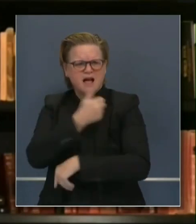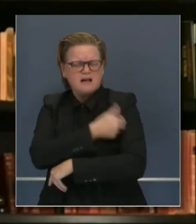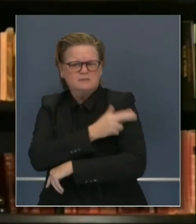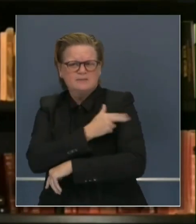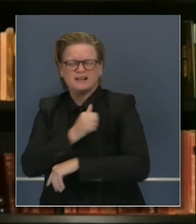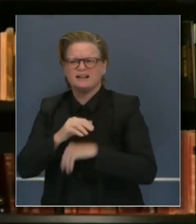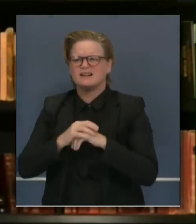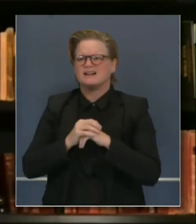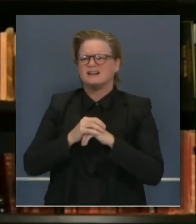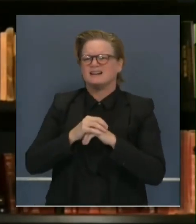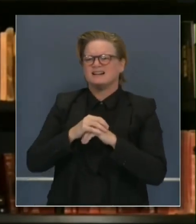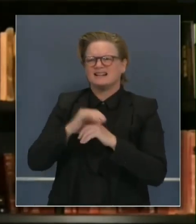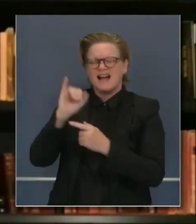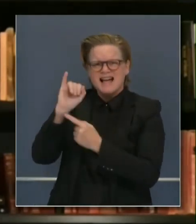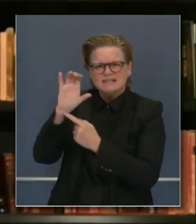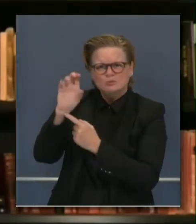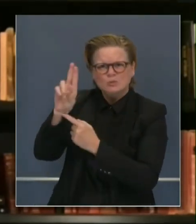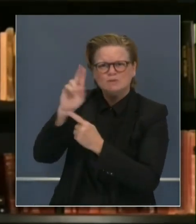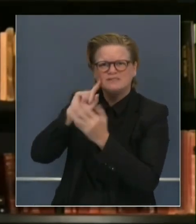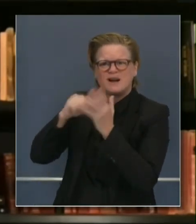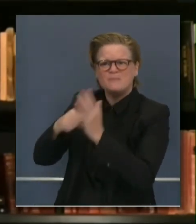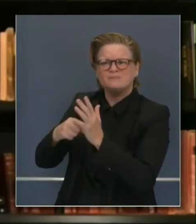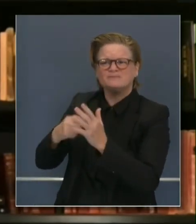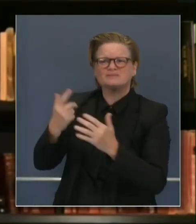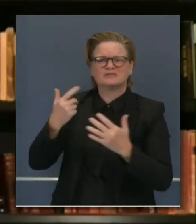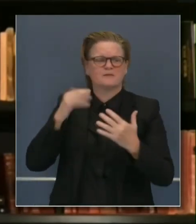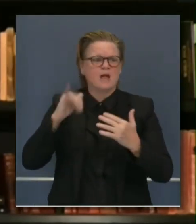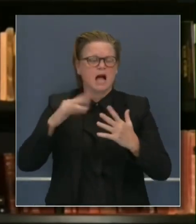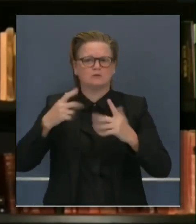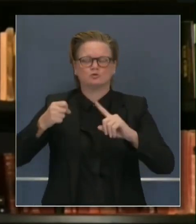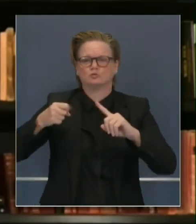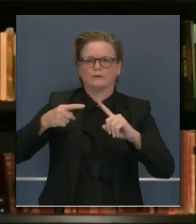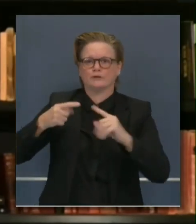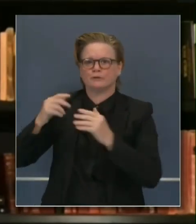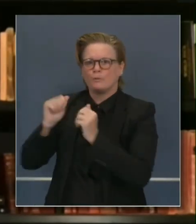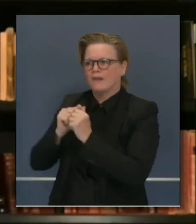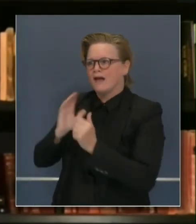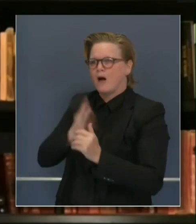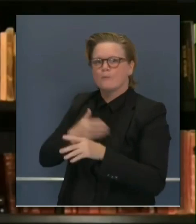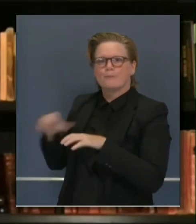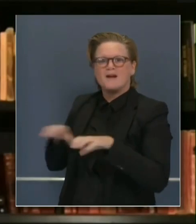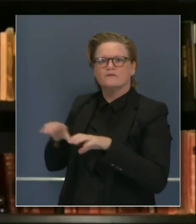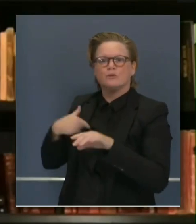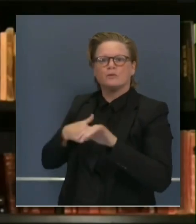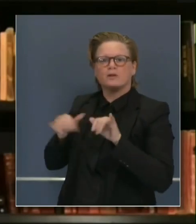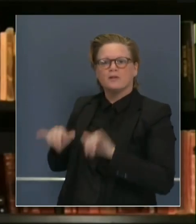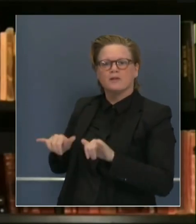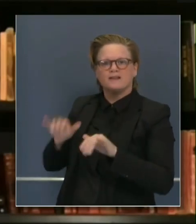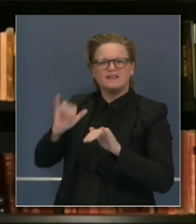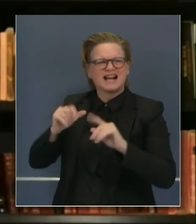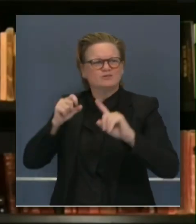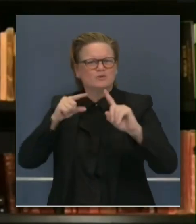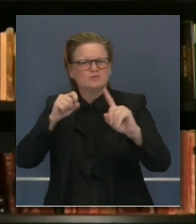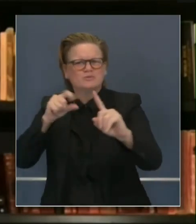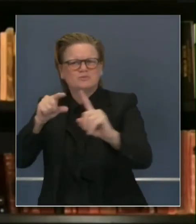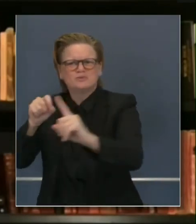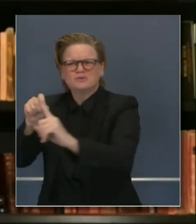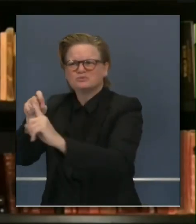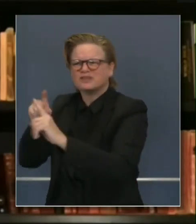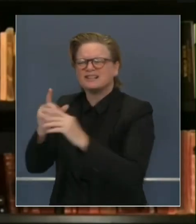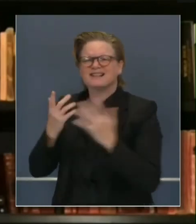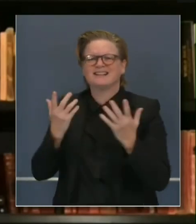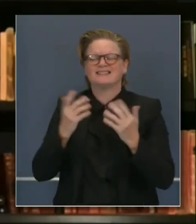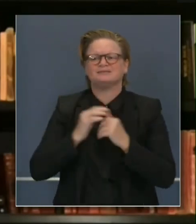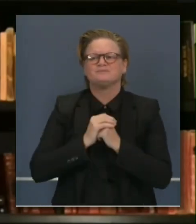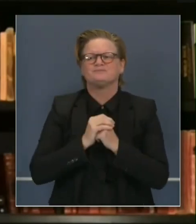are transparent triggers. These are triggers that will impact all of us across this state, but they